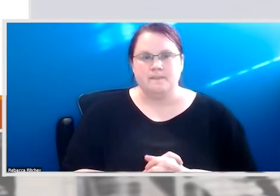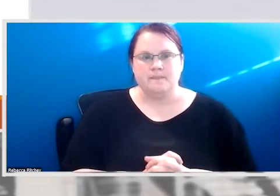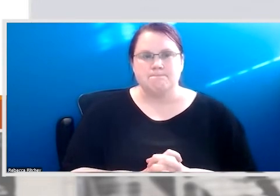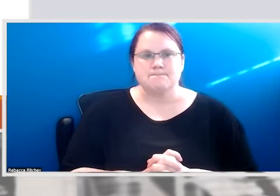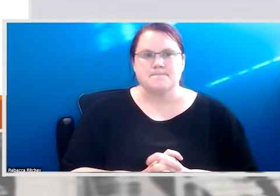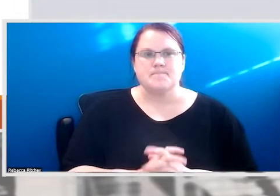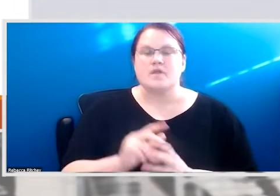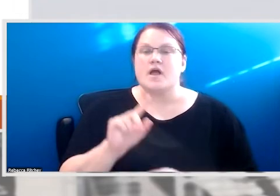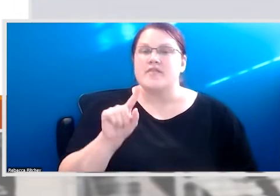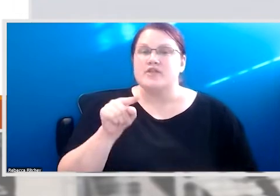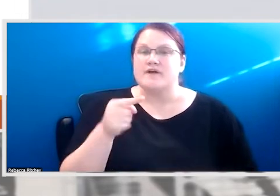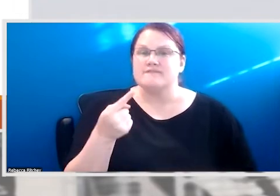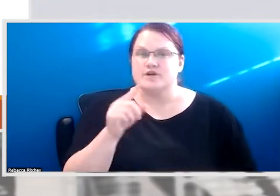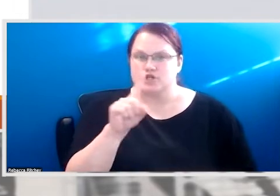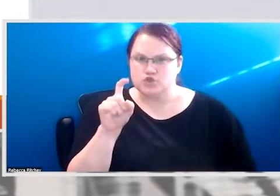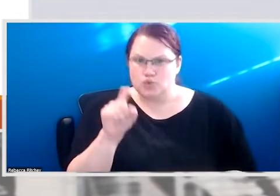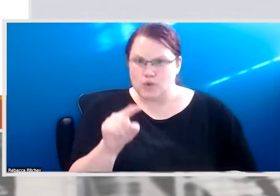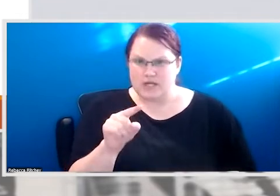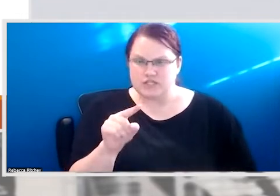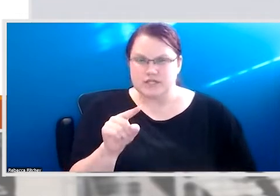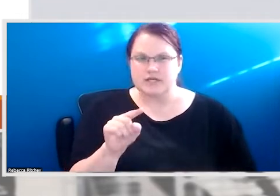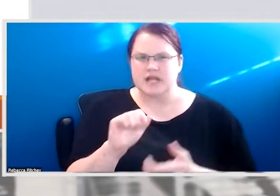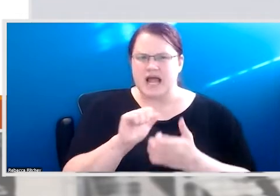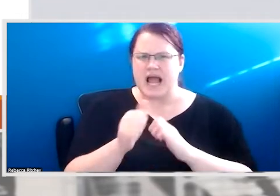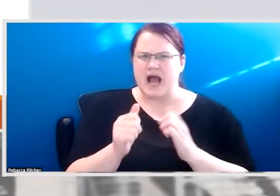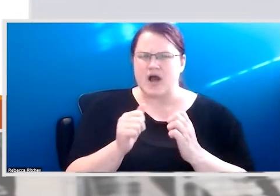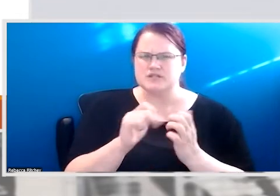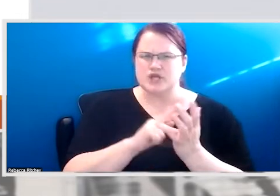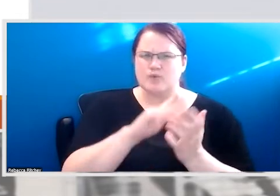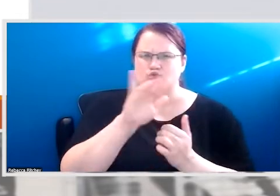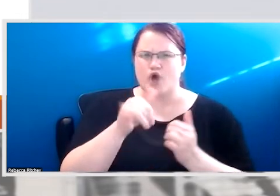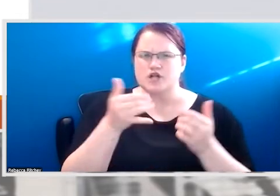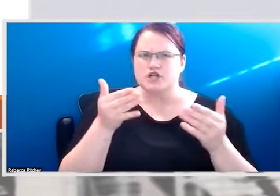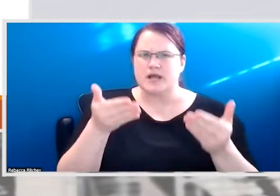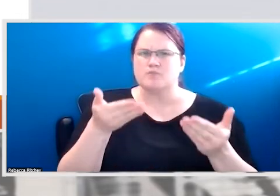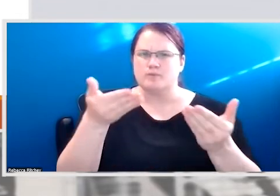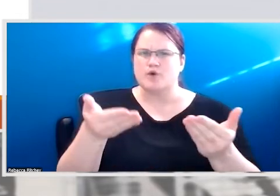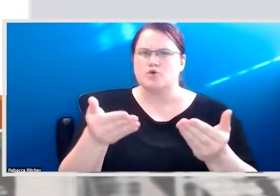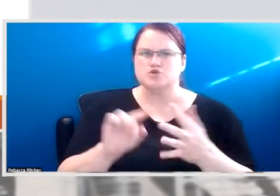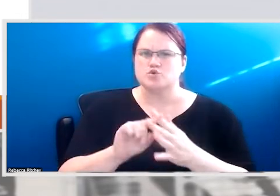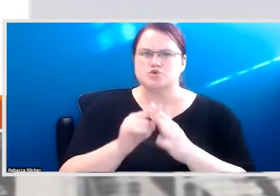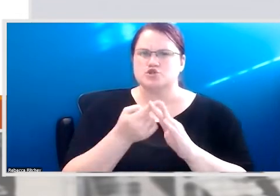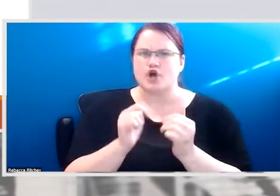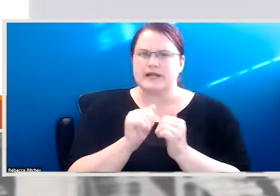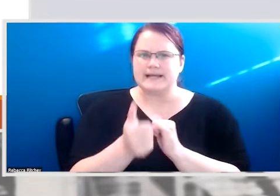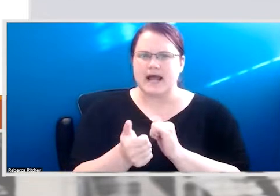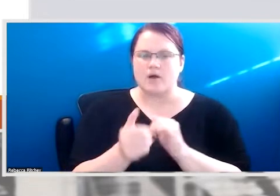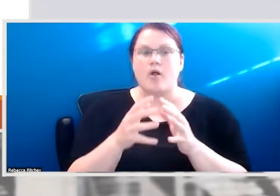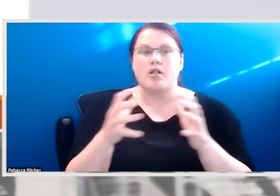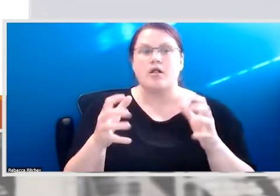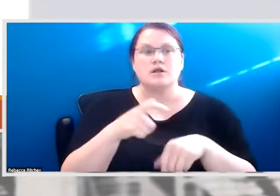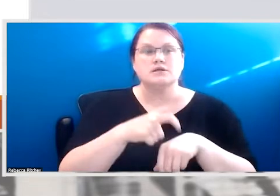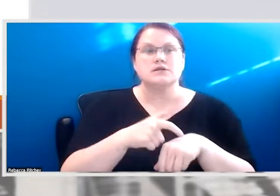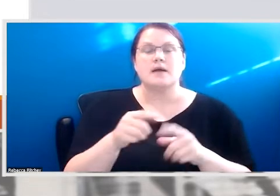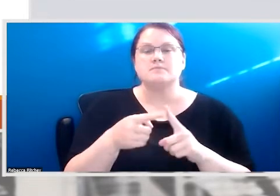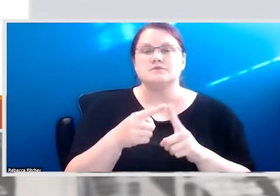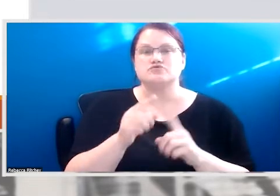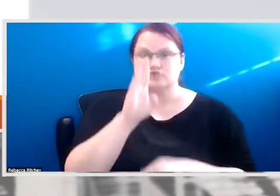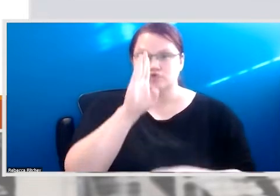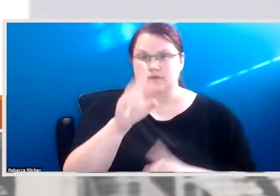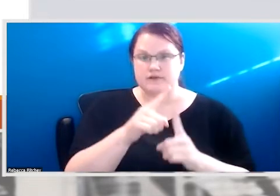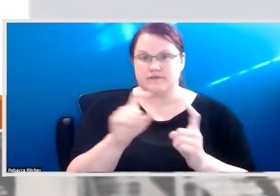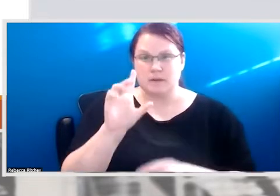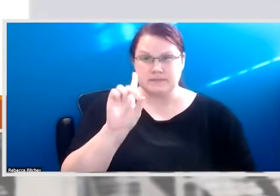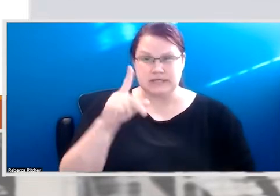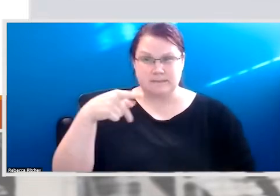So the first question I often get is, how's a project proposal get started? And a lot of times it comes directly from Public